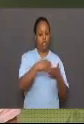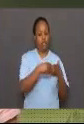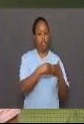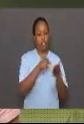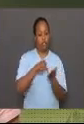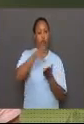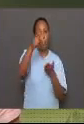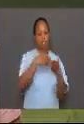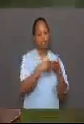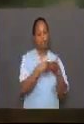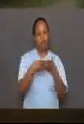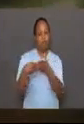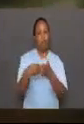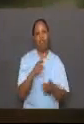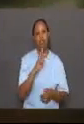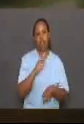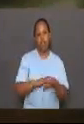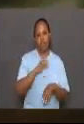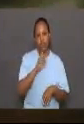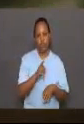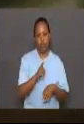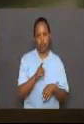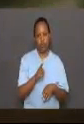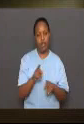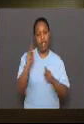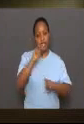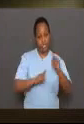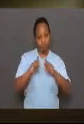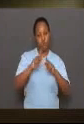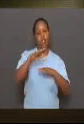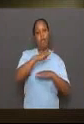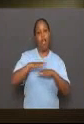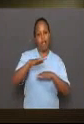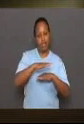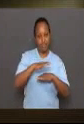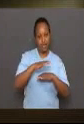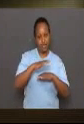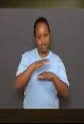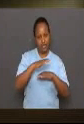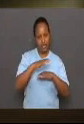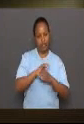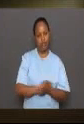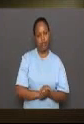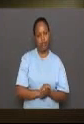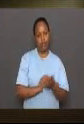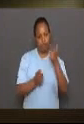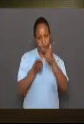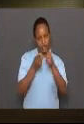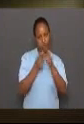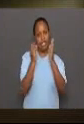of democracy: the sovereignty of the people, the supremacy of